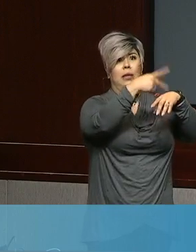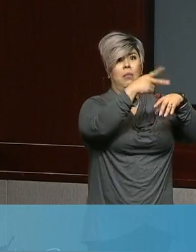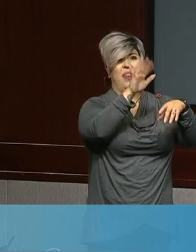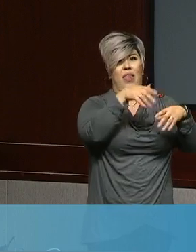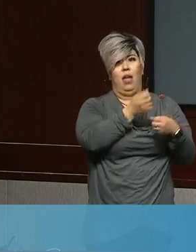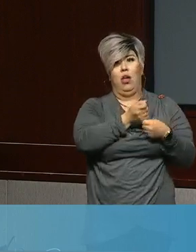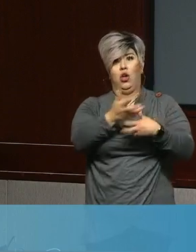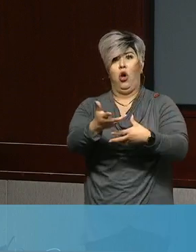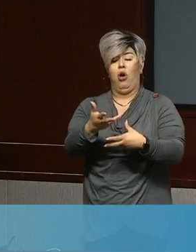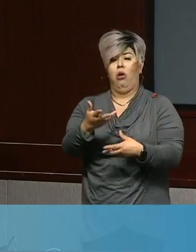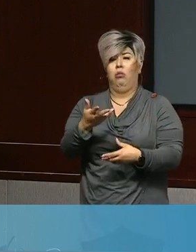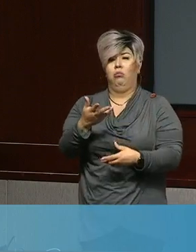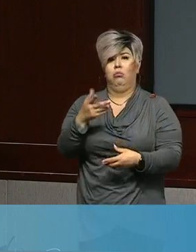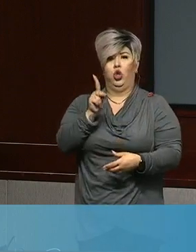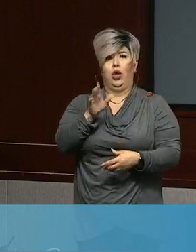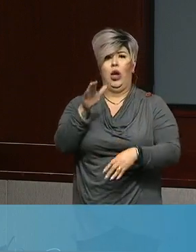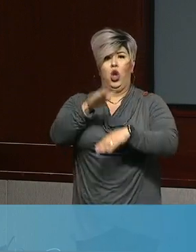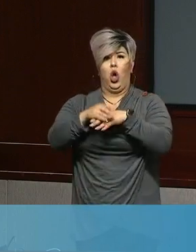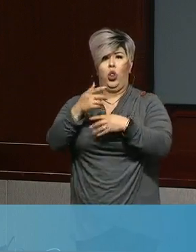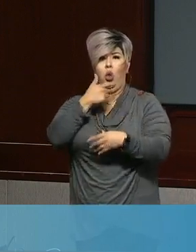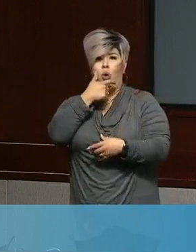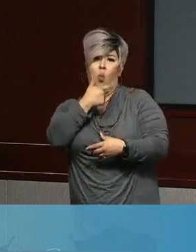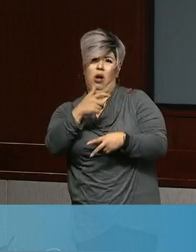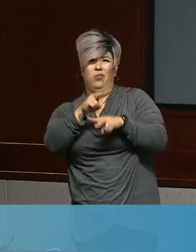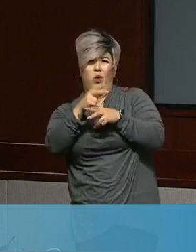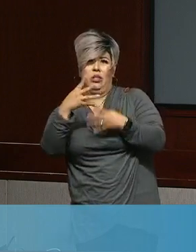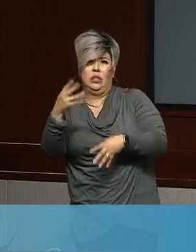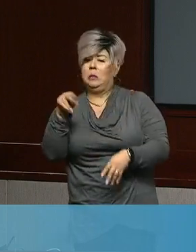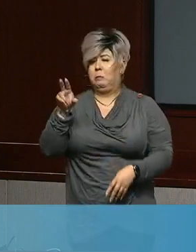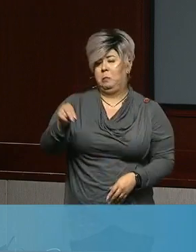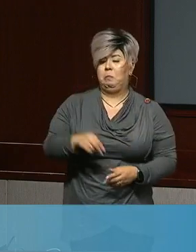to keeping us on the watch list.